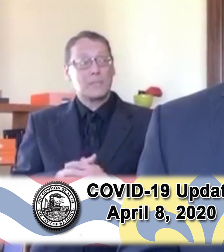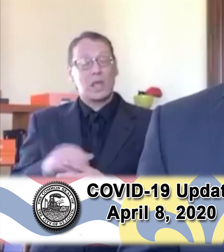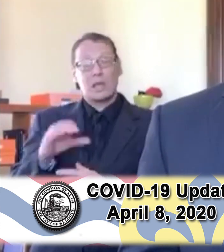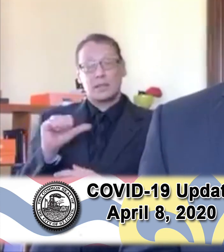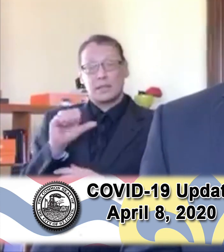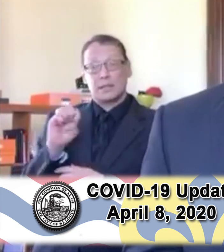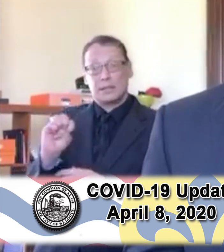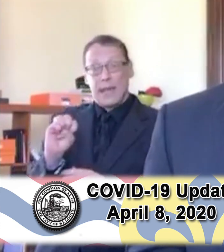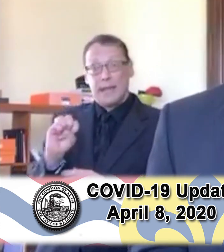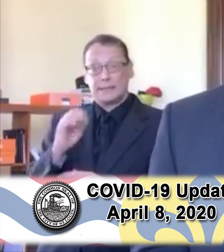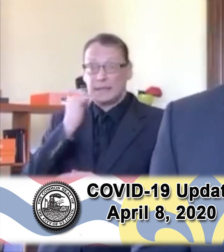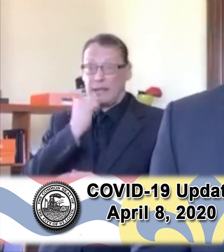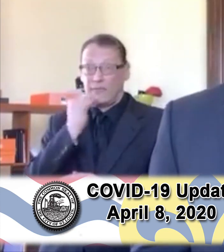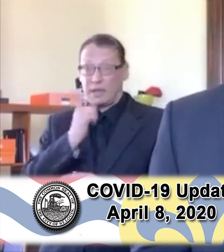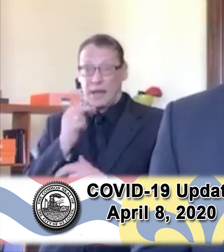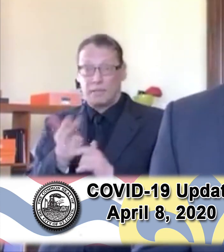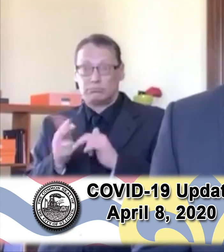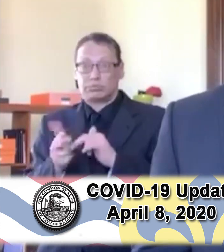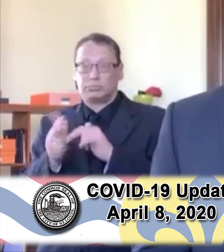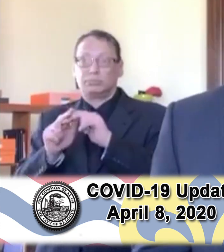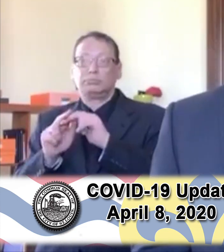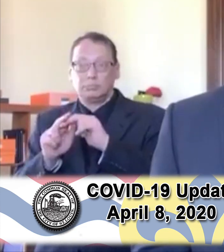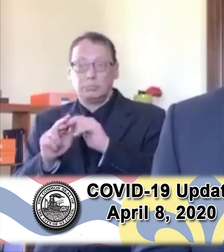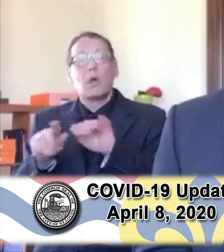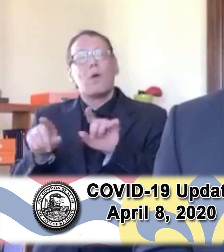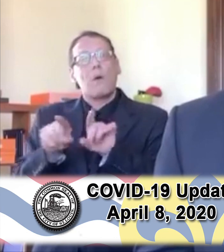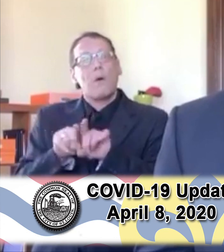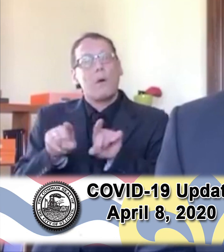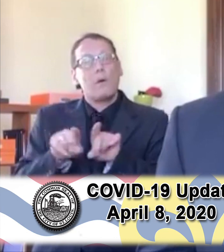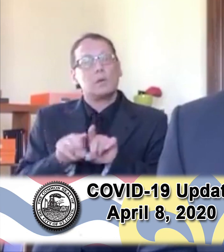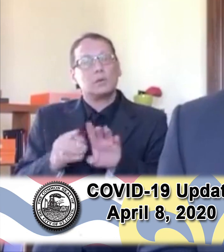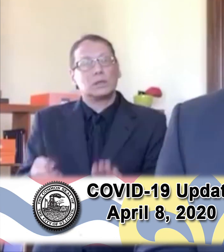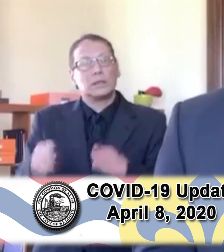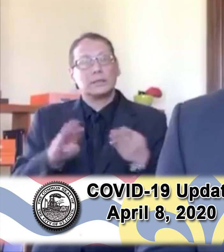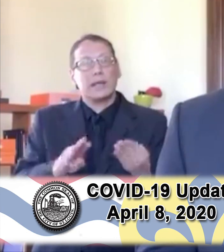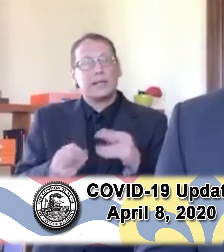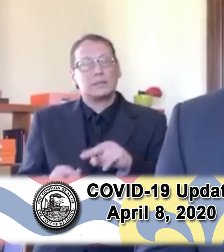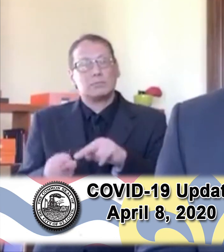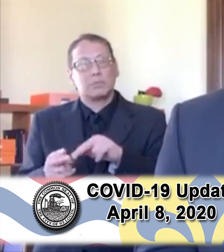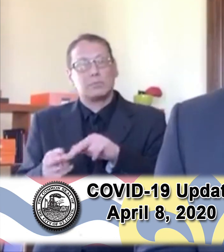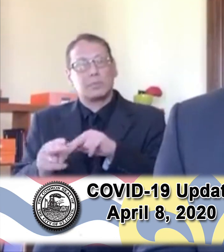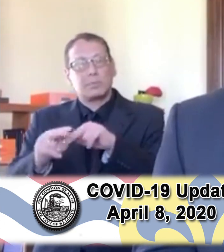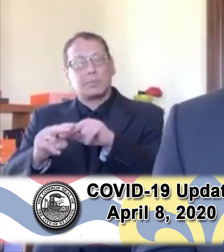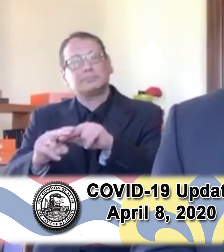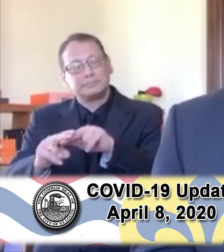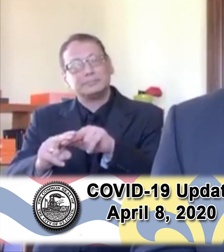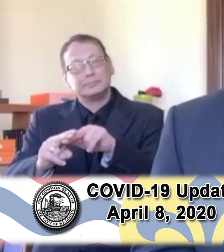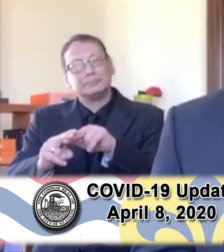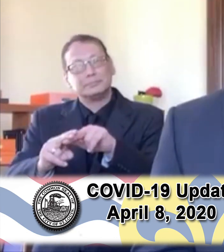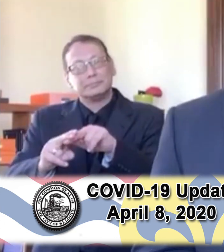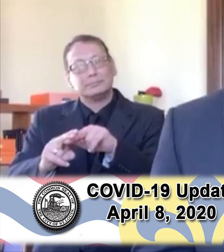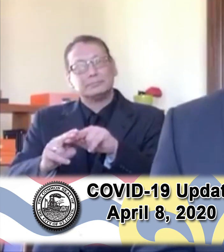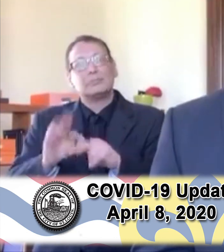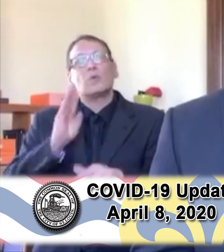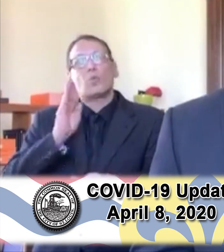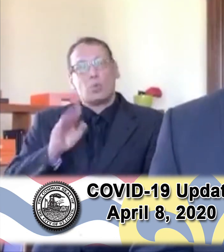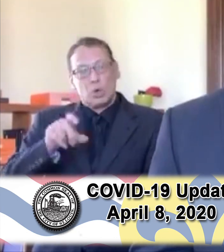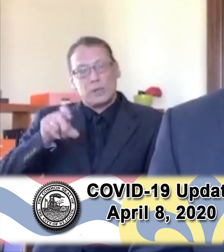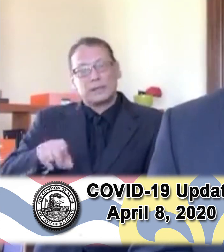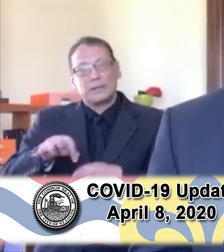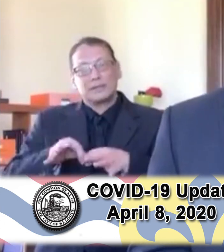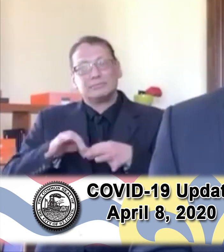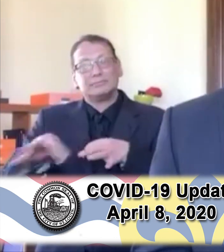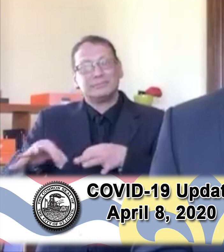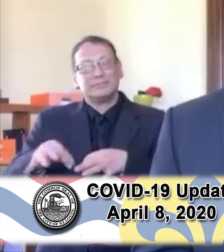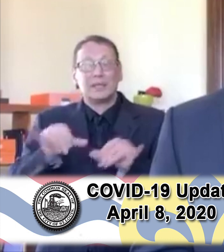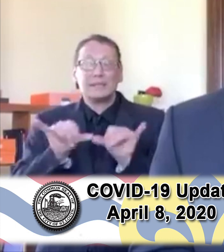cases daily, as well as the increase in the number of deaths daily, it is likely that we will need to extend the stay-at-home